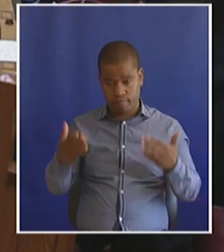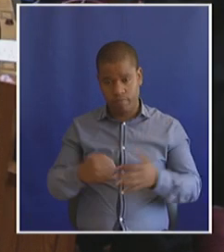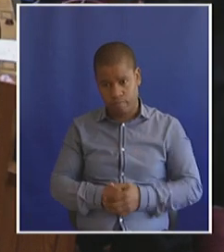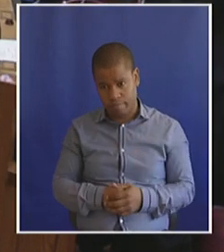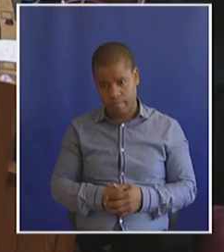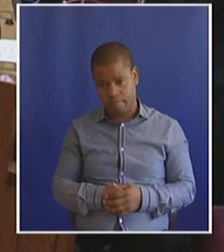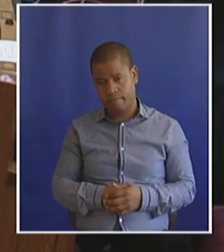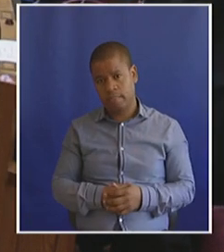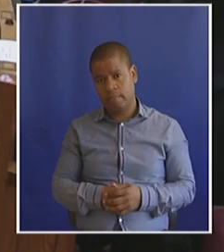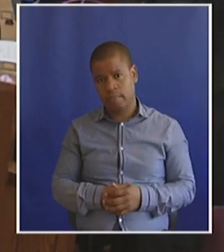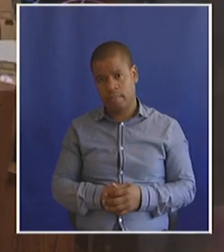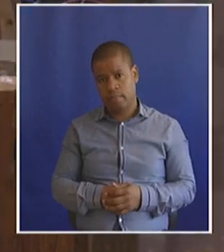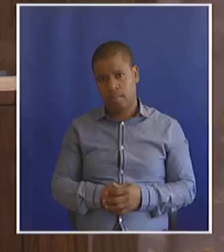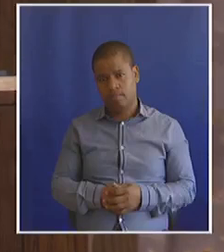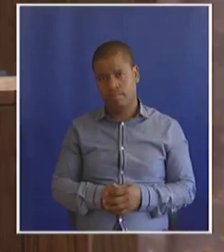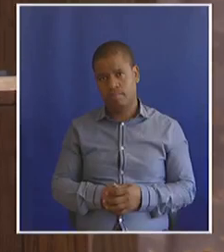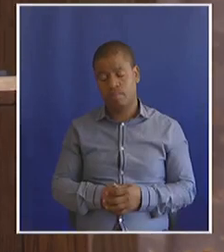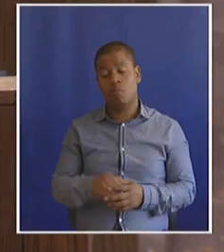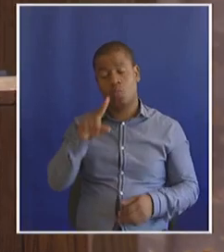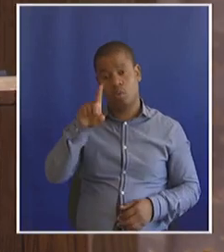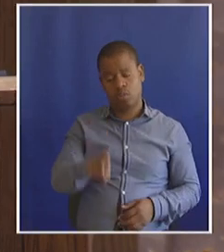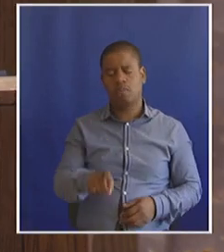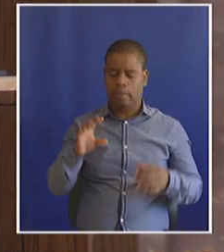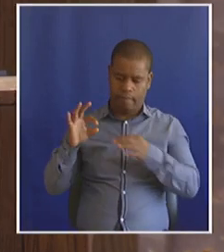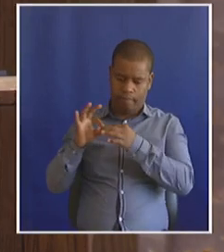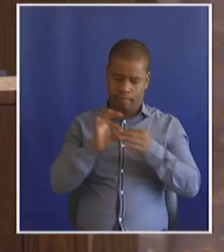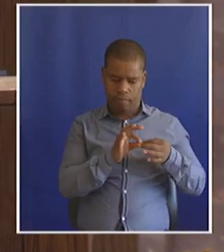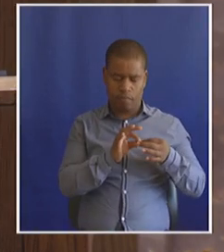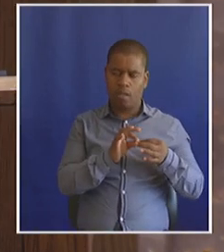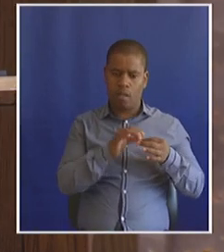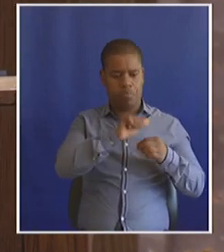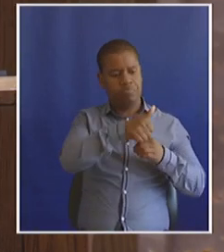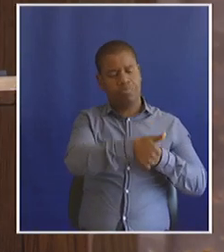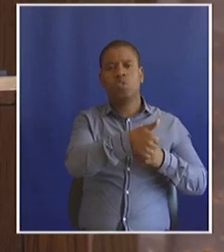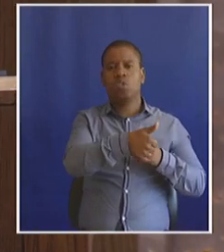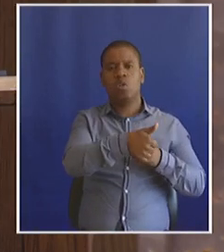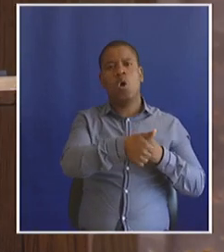Look, this question is related to the next question, which relates to escapes.